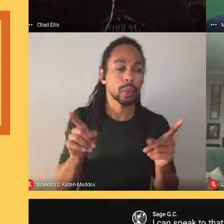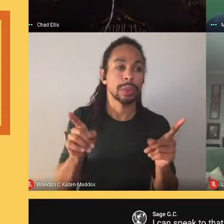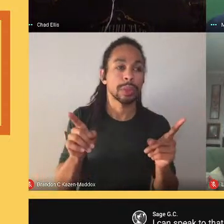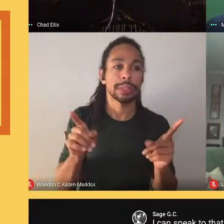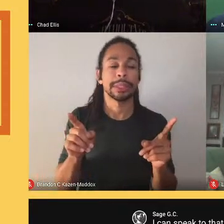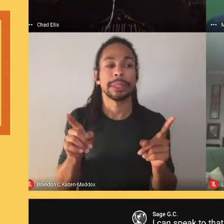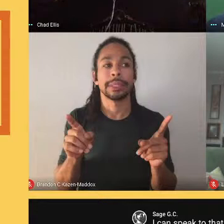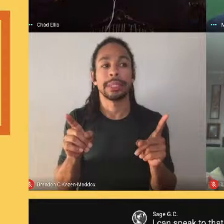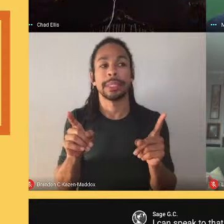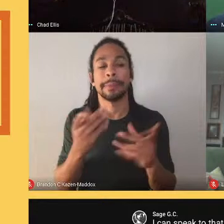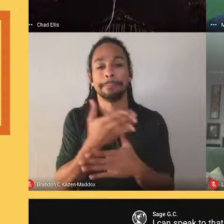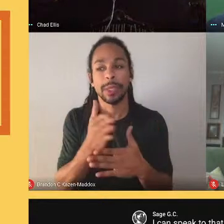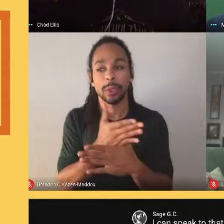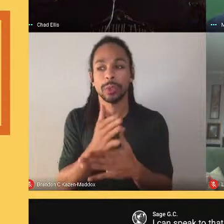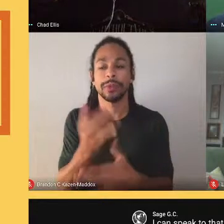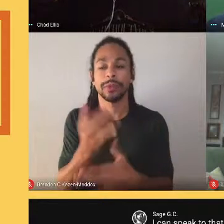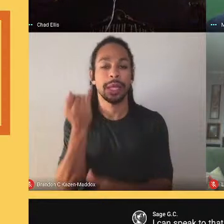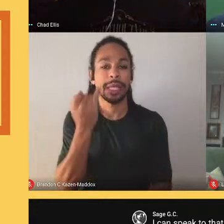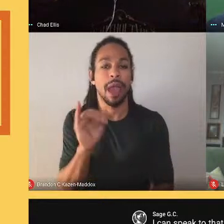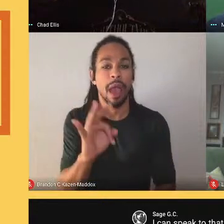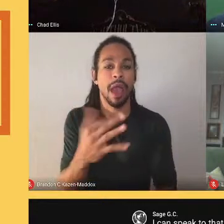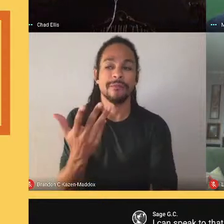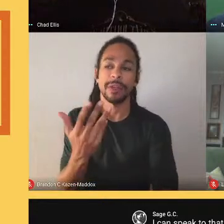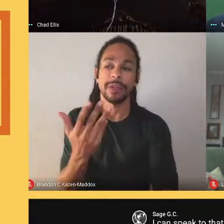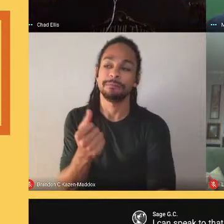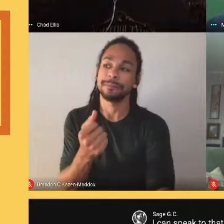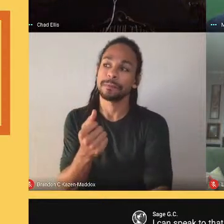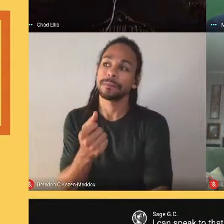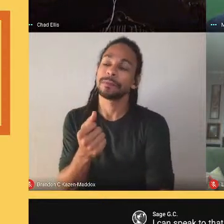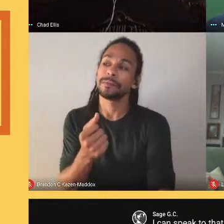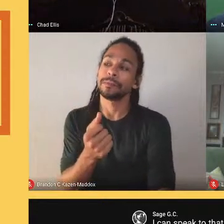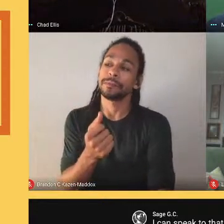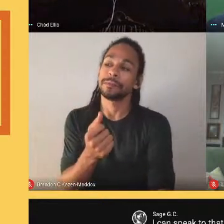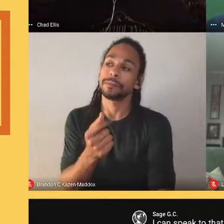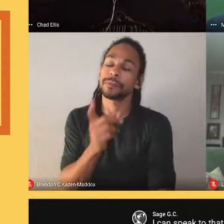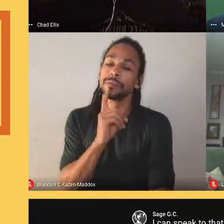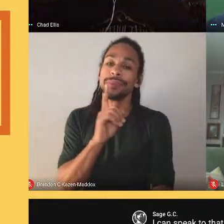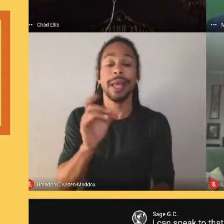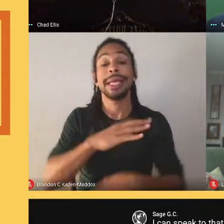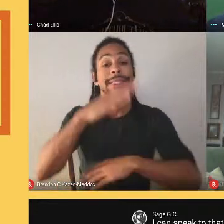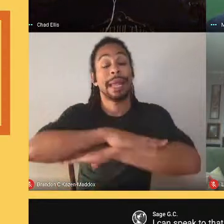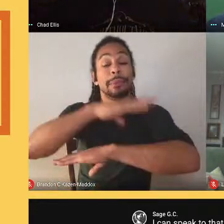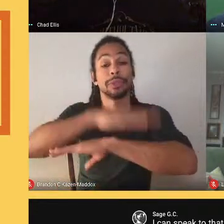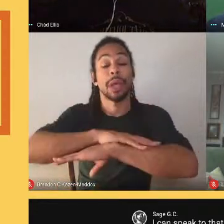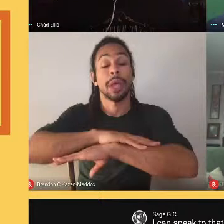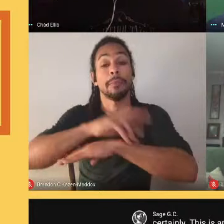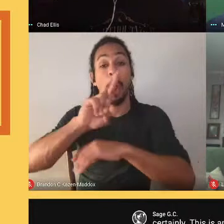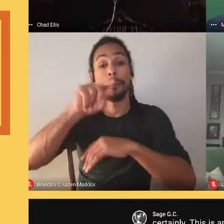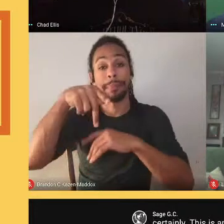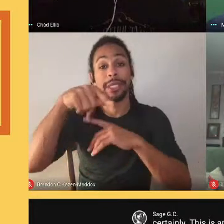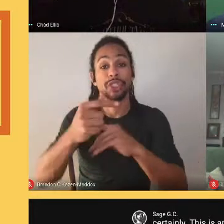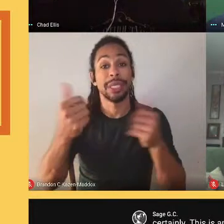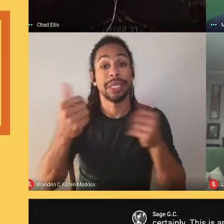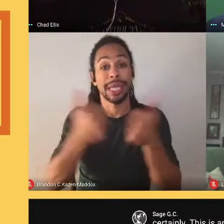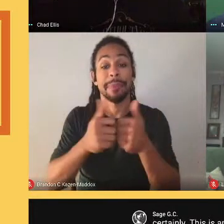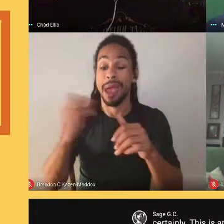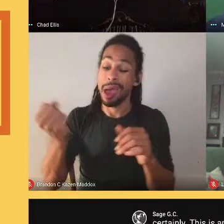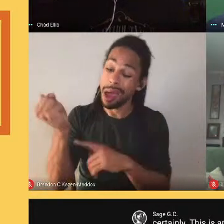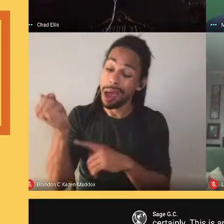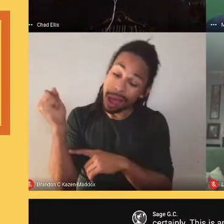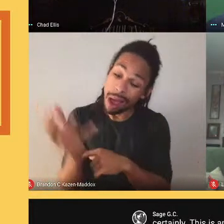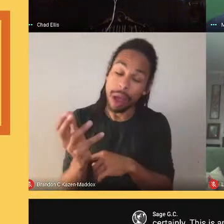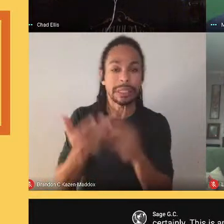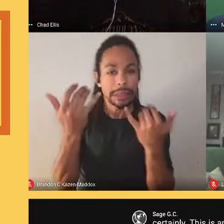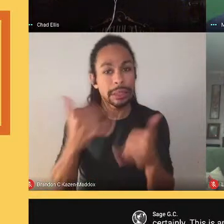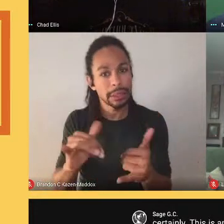the thing is, like, at its bare bones, tabletop role playing is still a game. Like, you're still playing a game